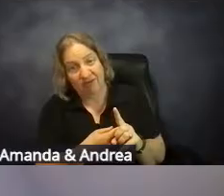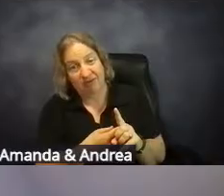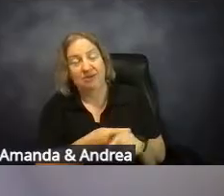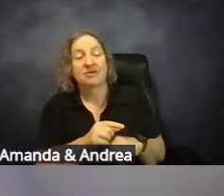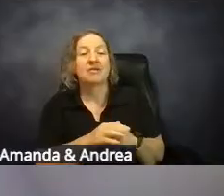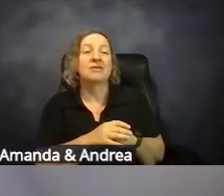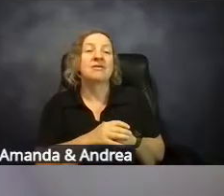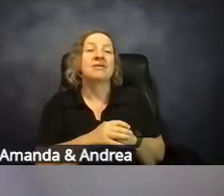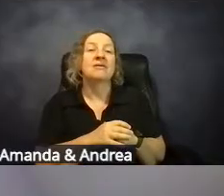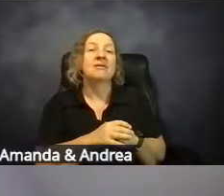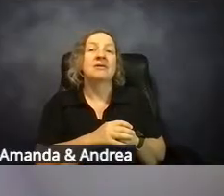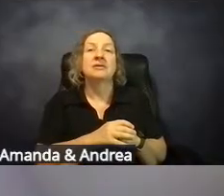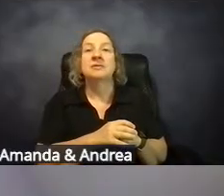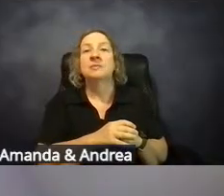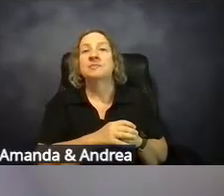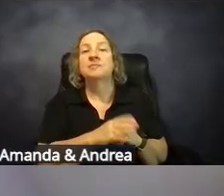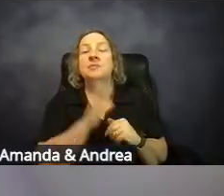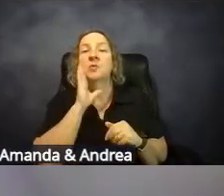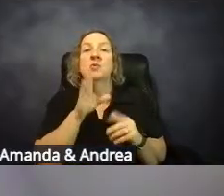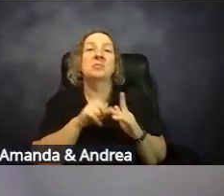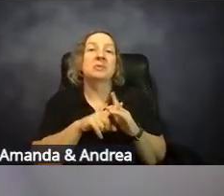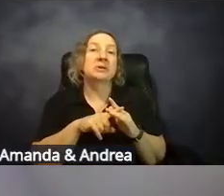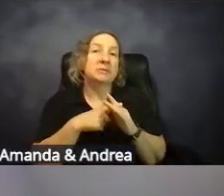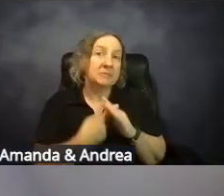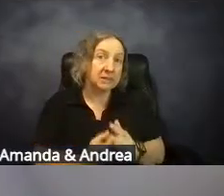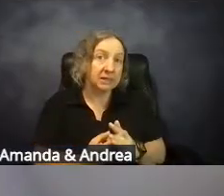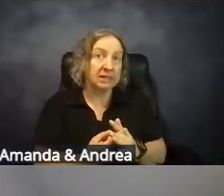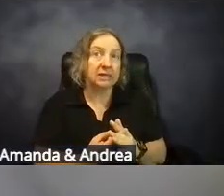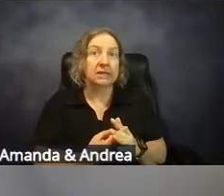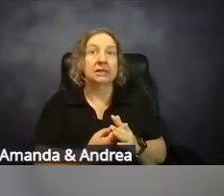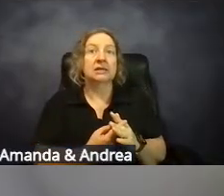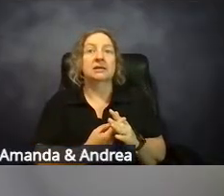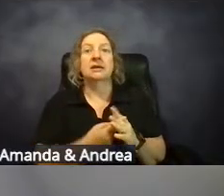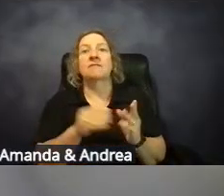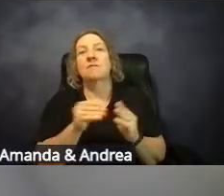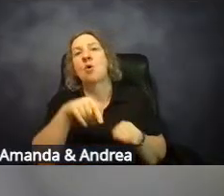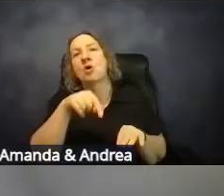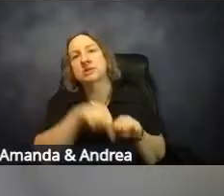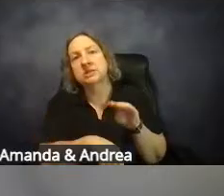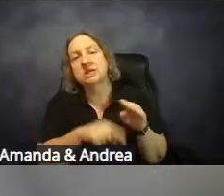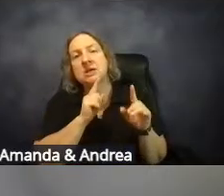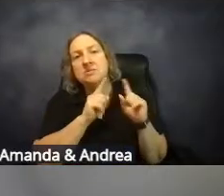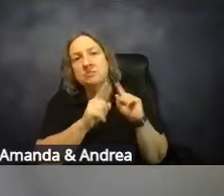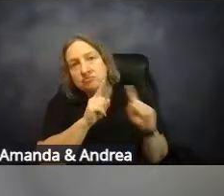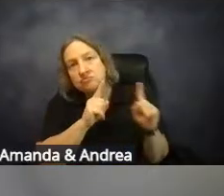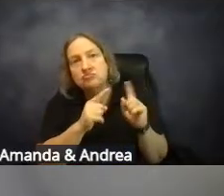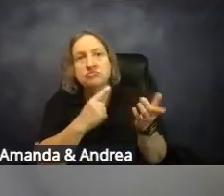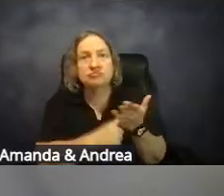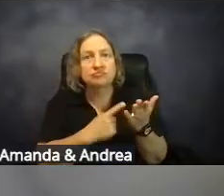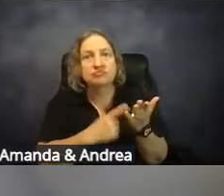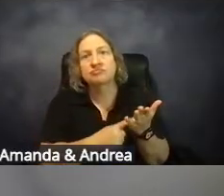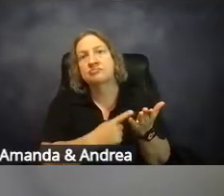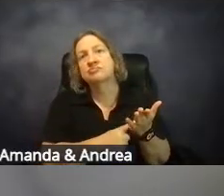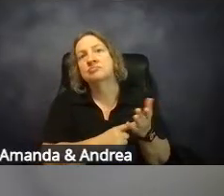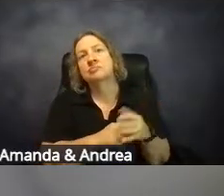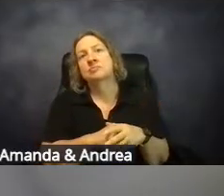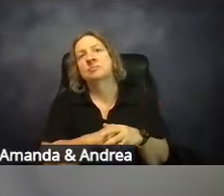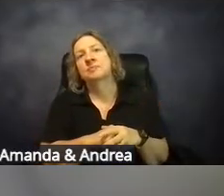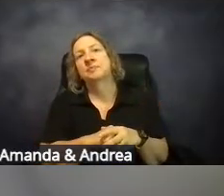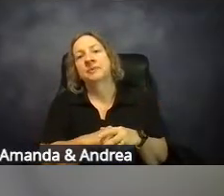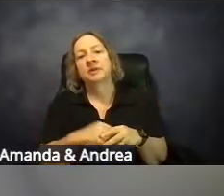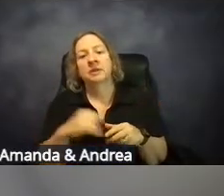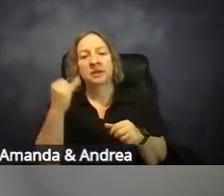be the beginning of a more in-depth conversation about whether a